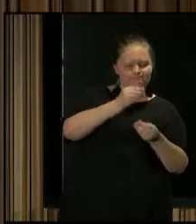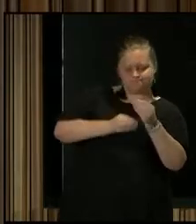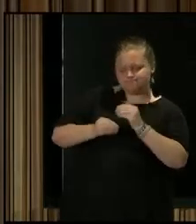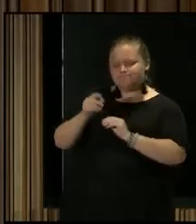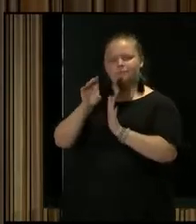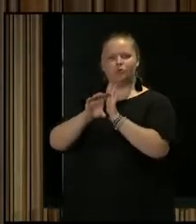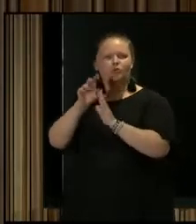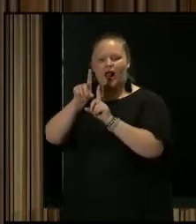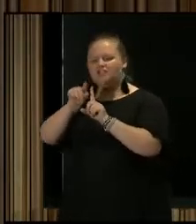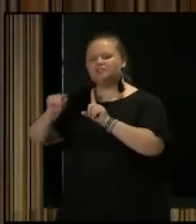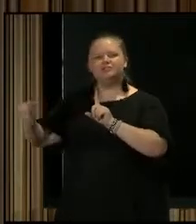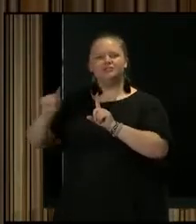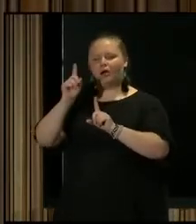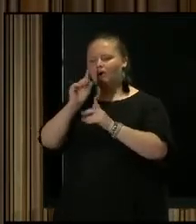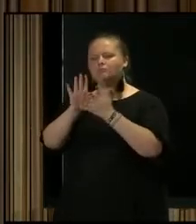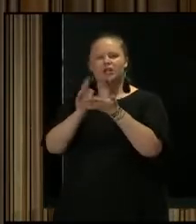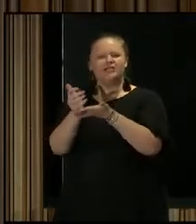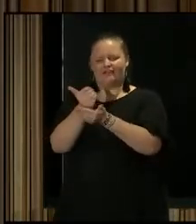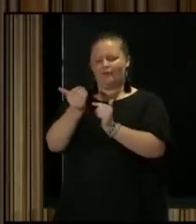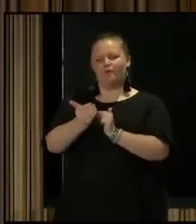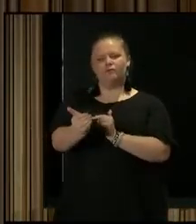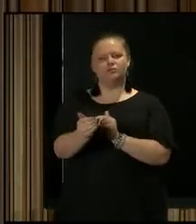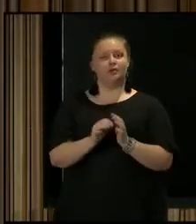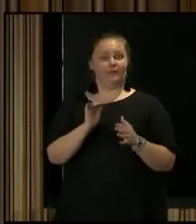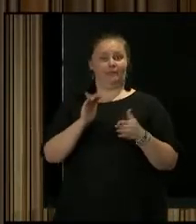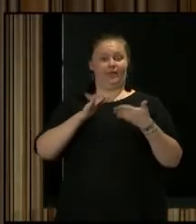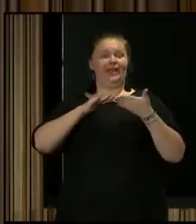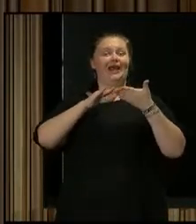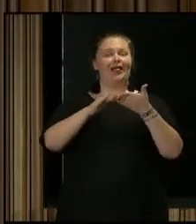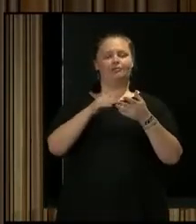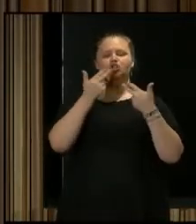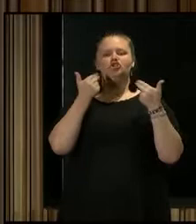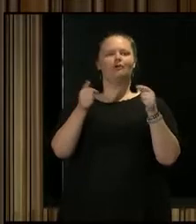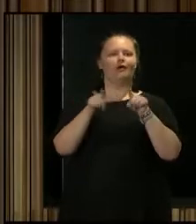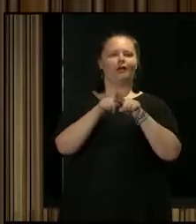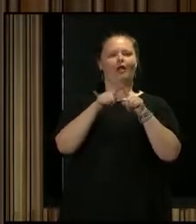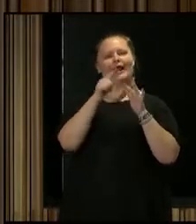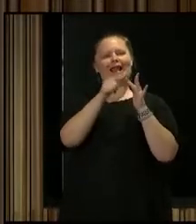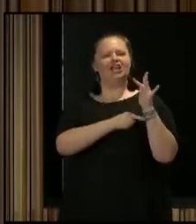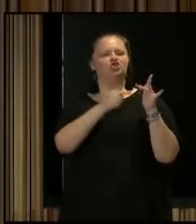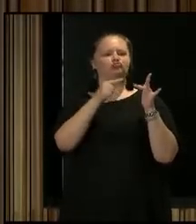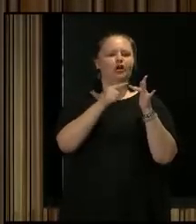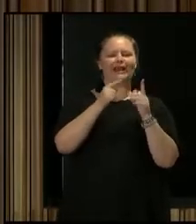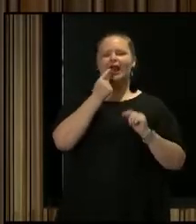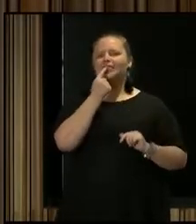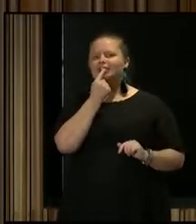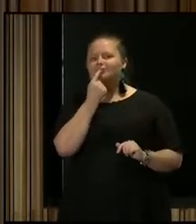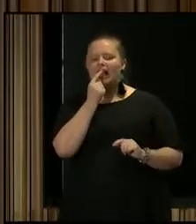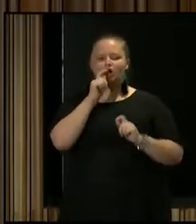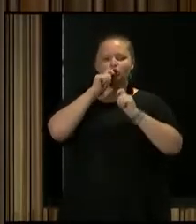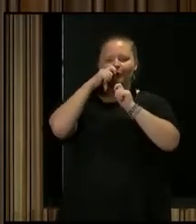able to achieve. And you might help save a song like Indrapilli, the tongue-twisting waltz song, from